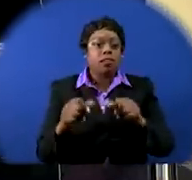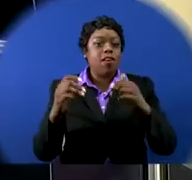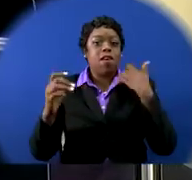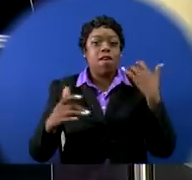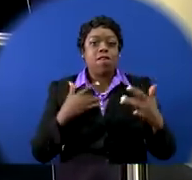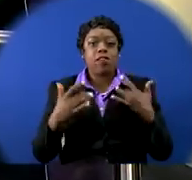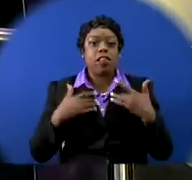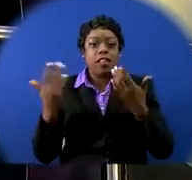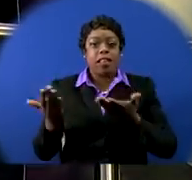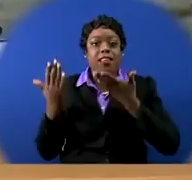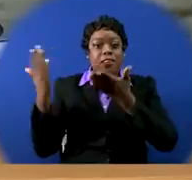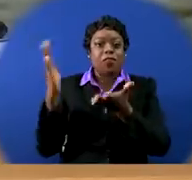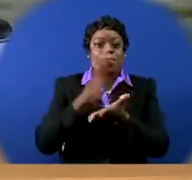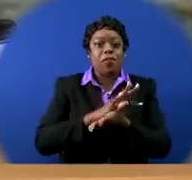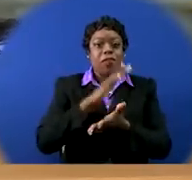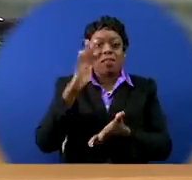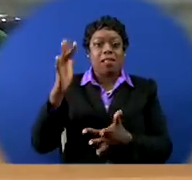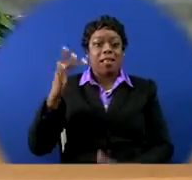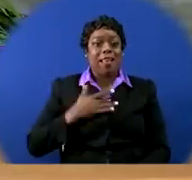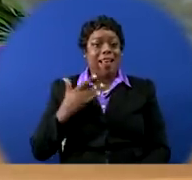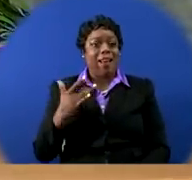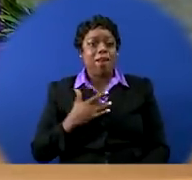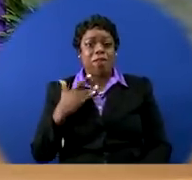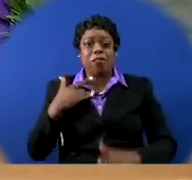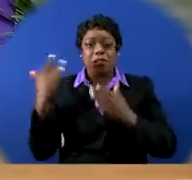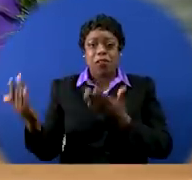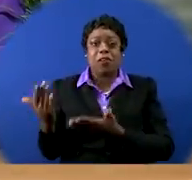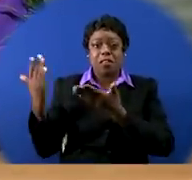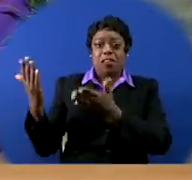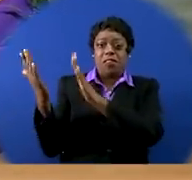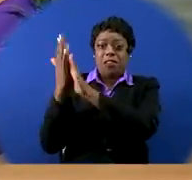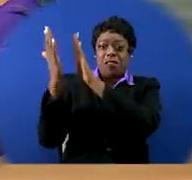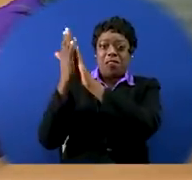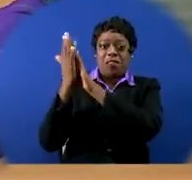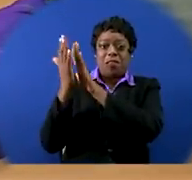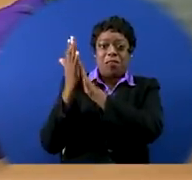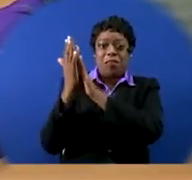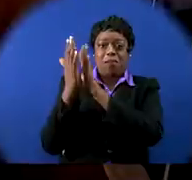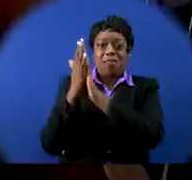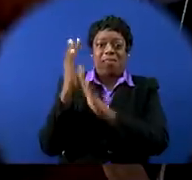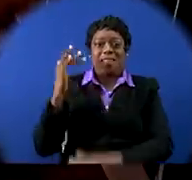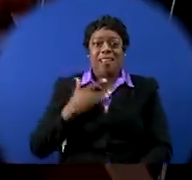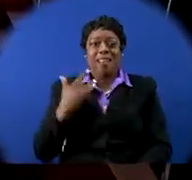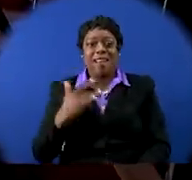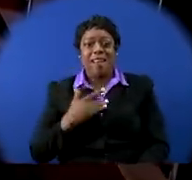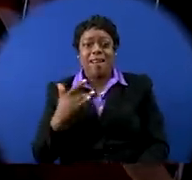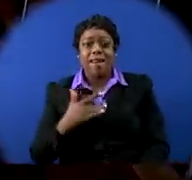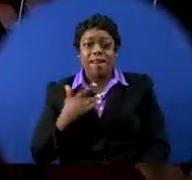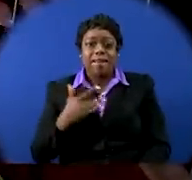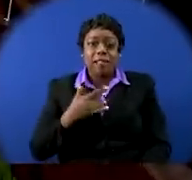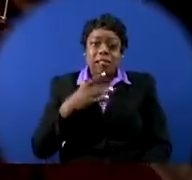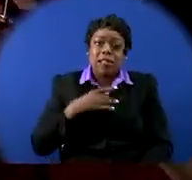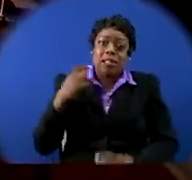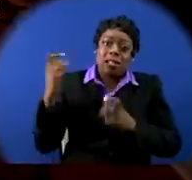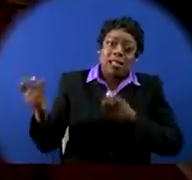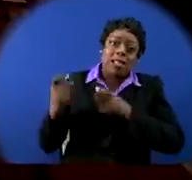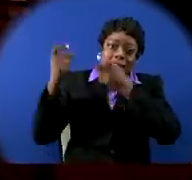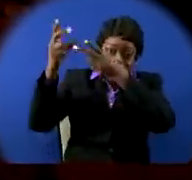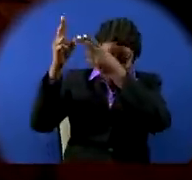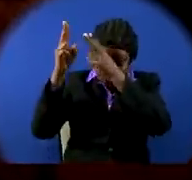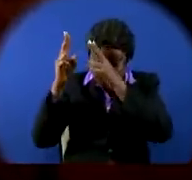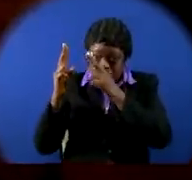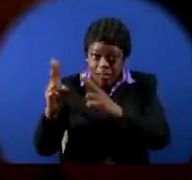him glory. I feel like giving him praise. I feel like giving him